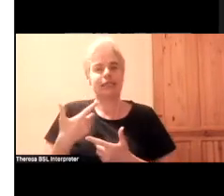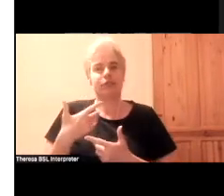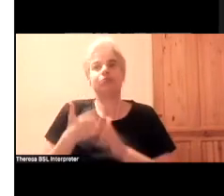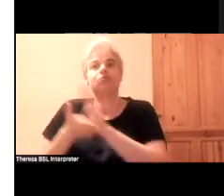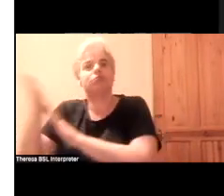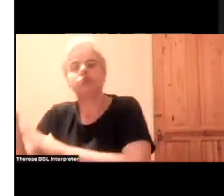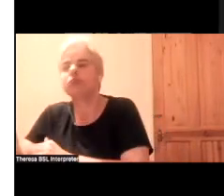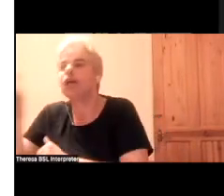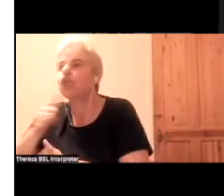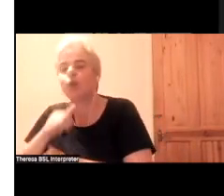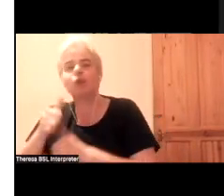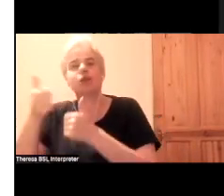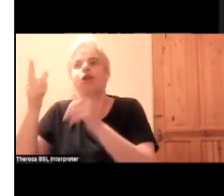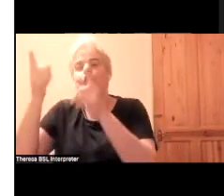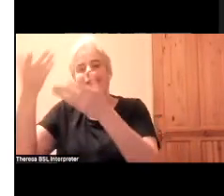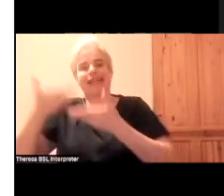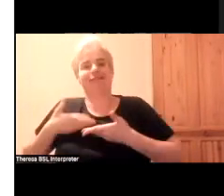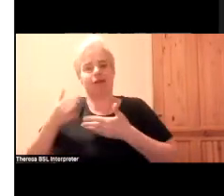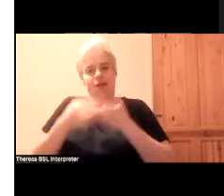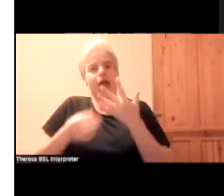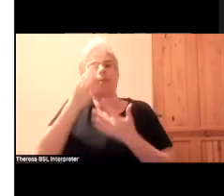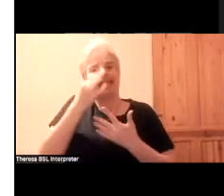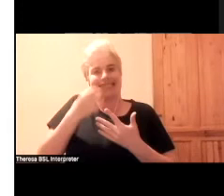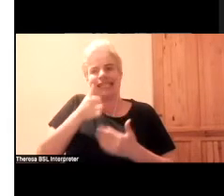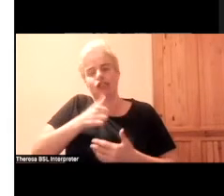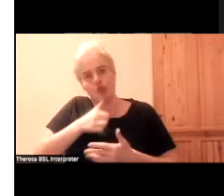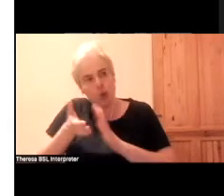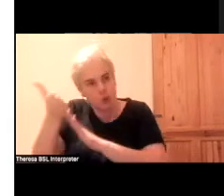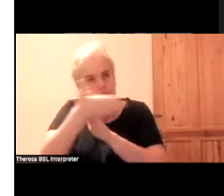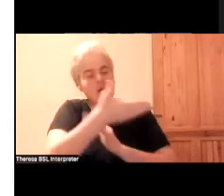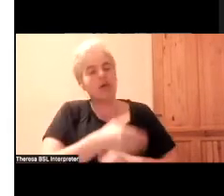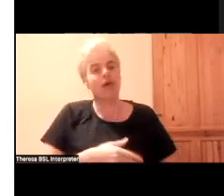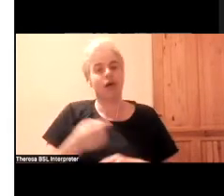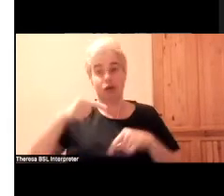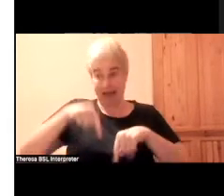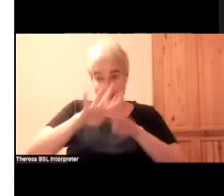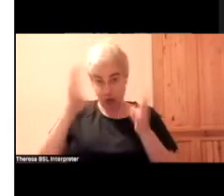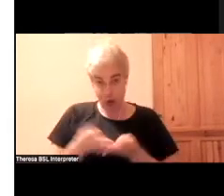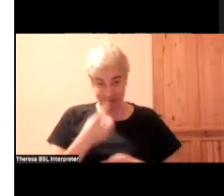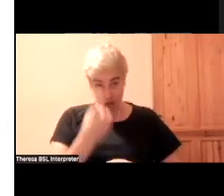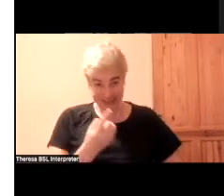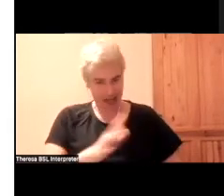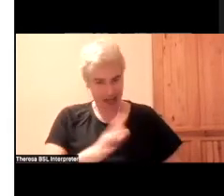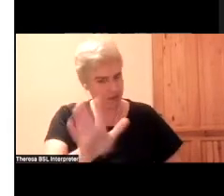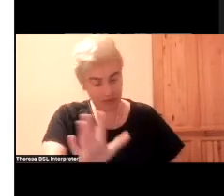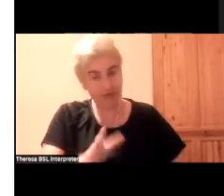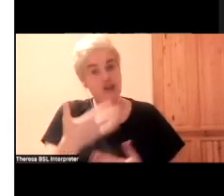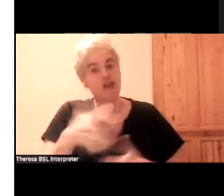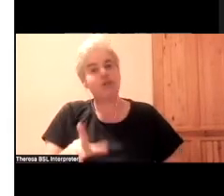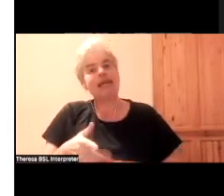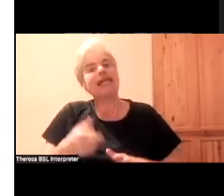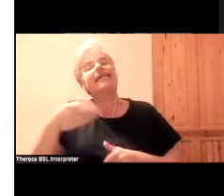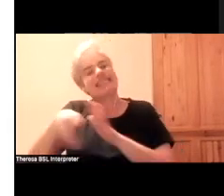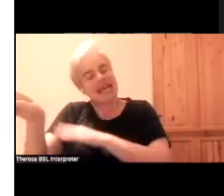use our God-given abilities. You are not here in the world for yourself. You have been sent here